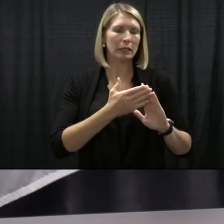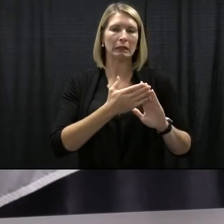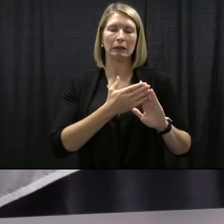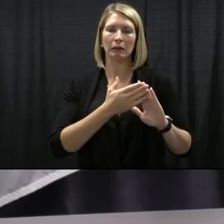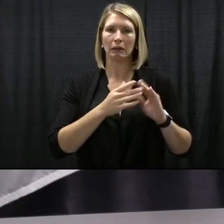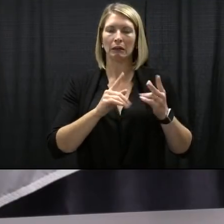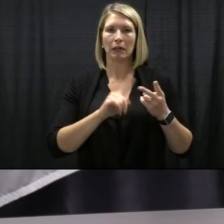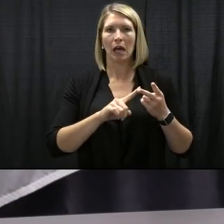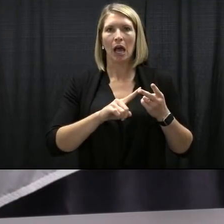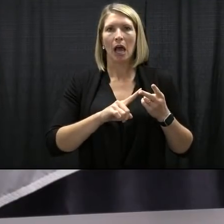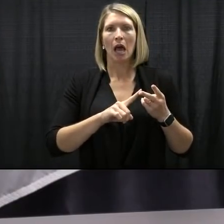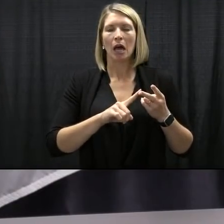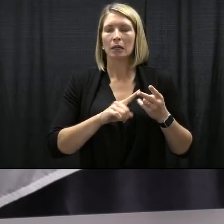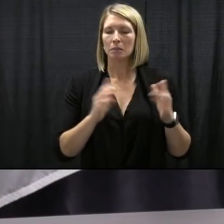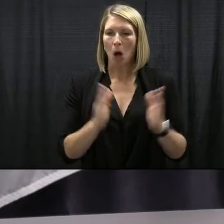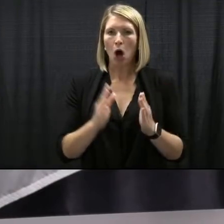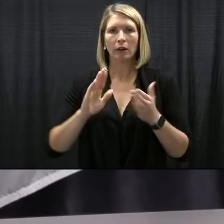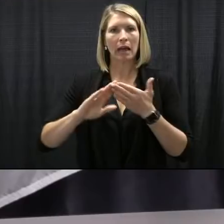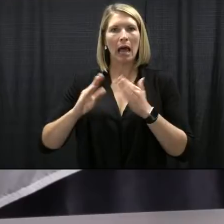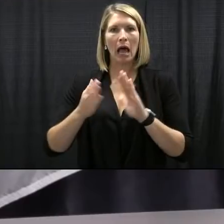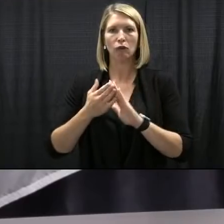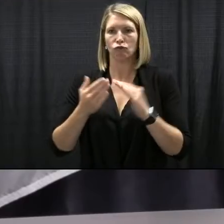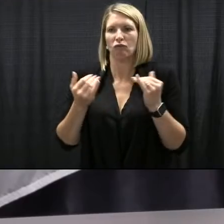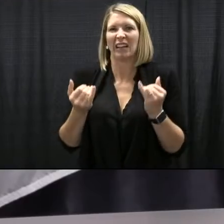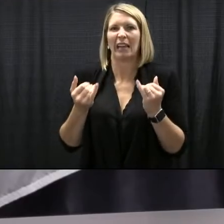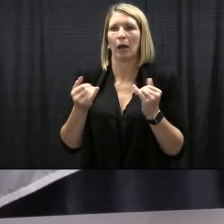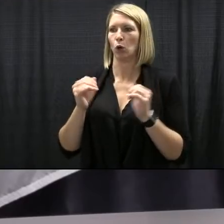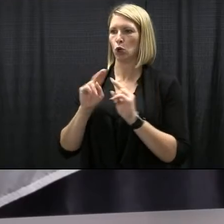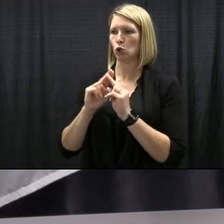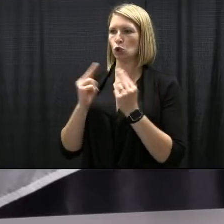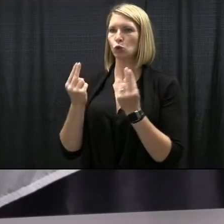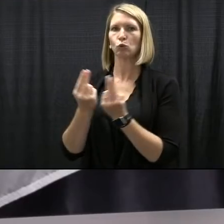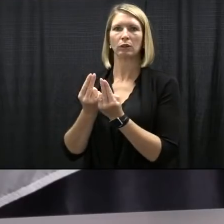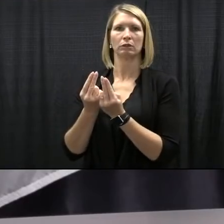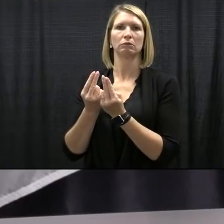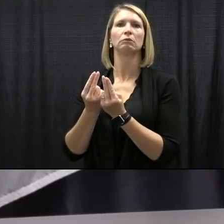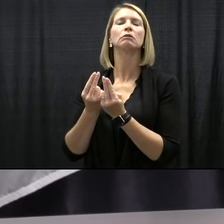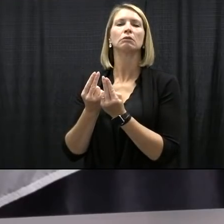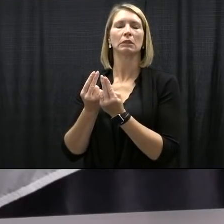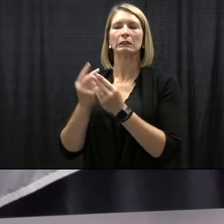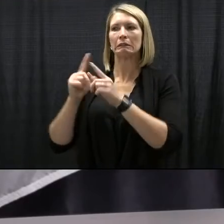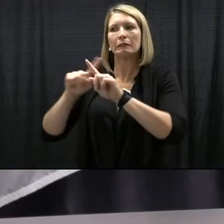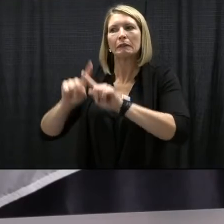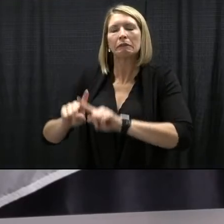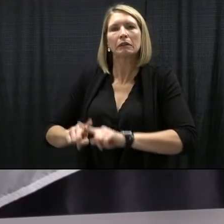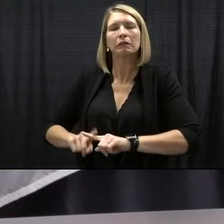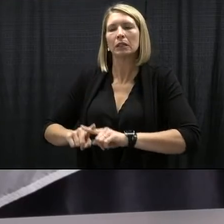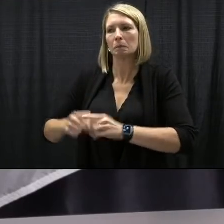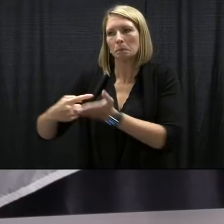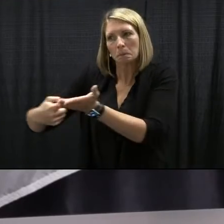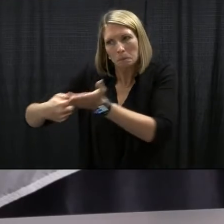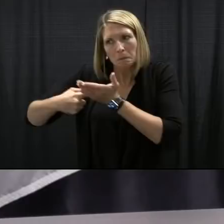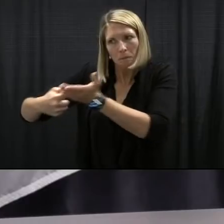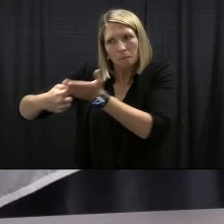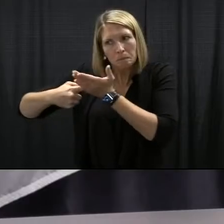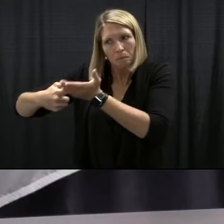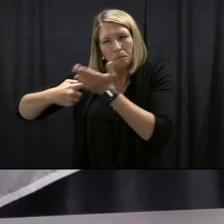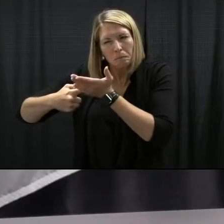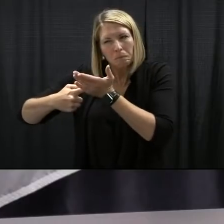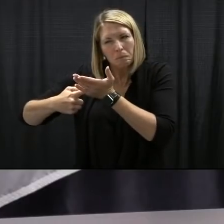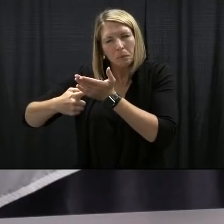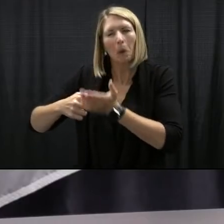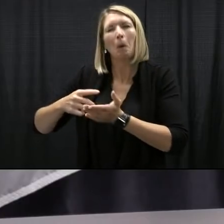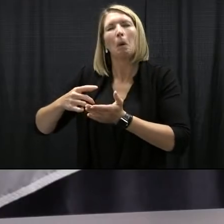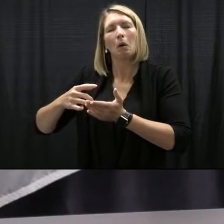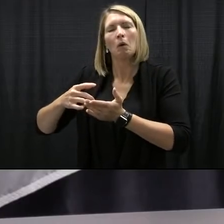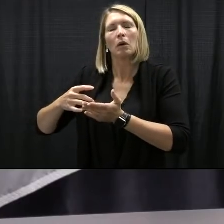in discussions and consultations with the unions throughout this province to ensure that we are, hopefully within the next